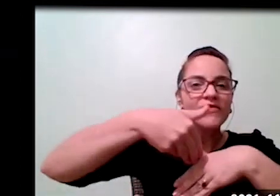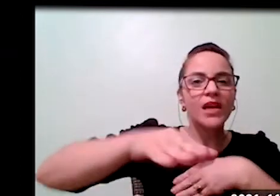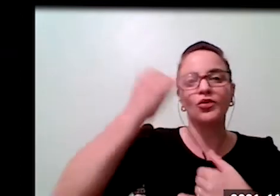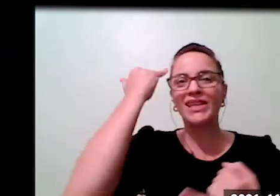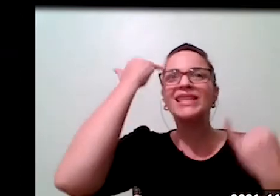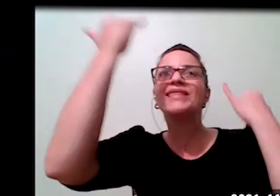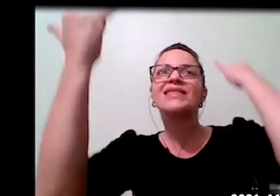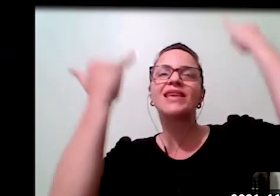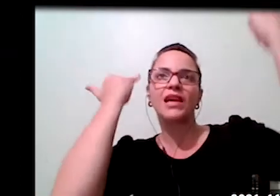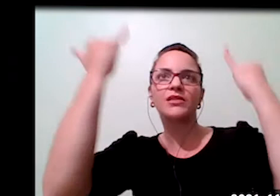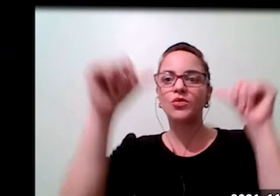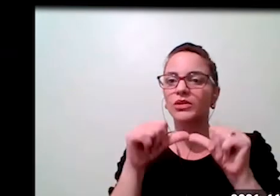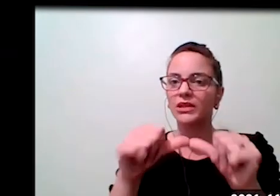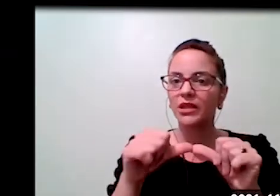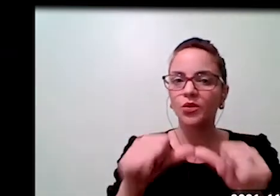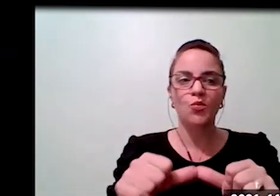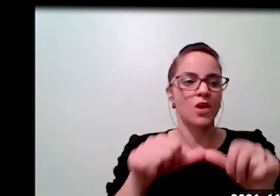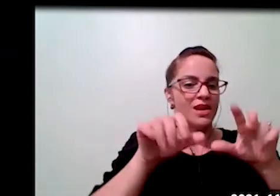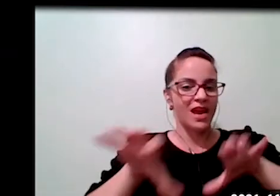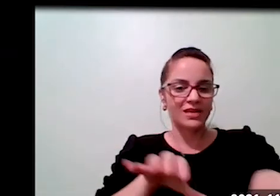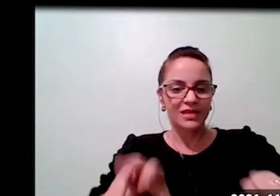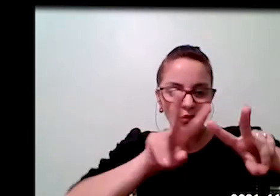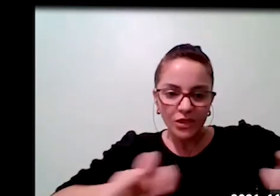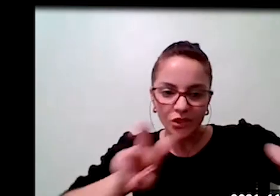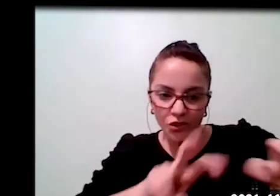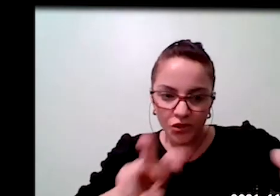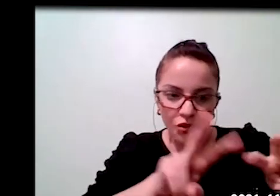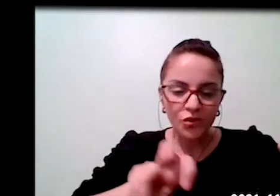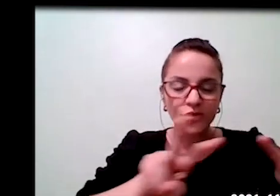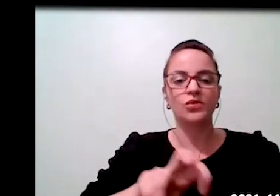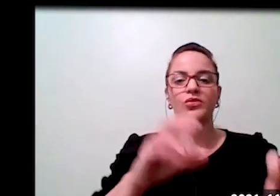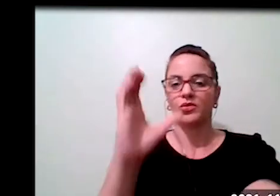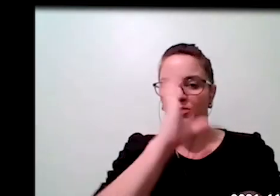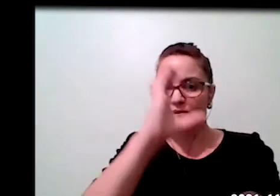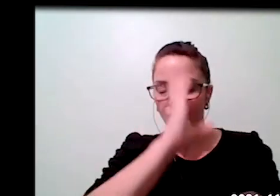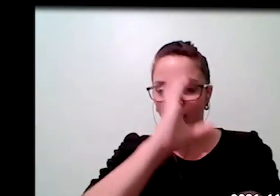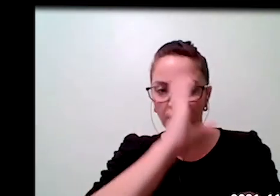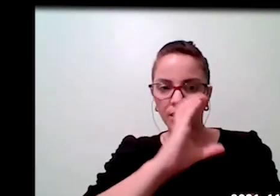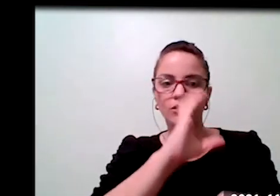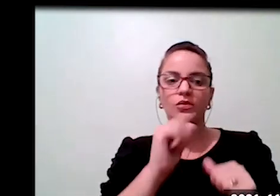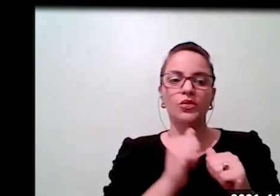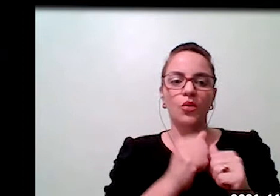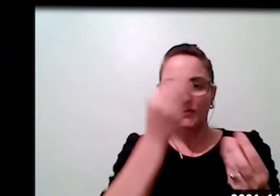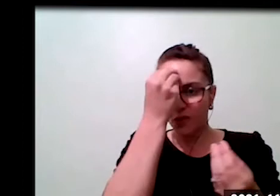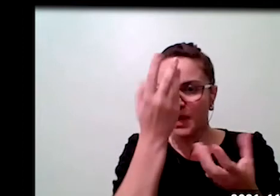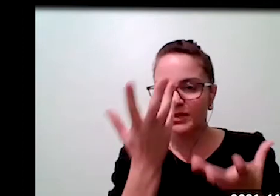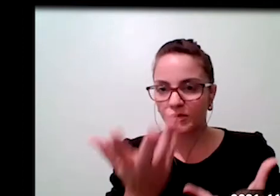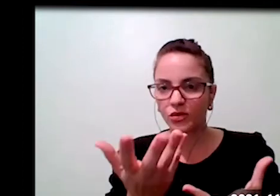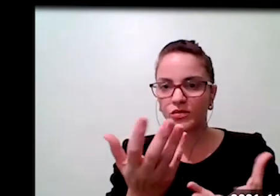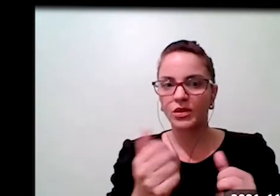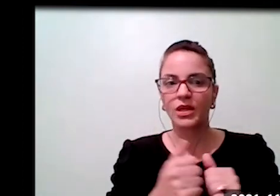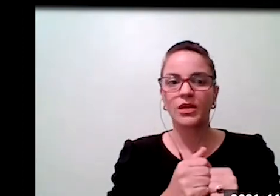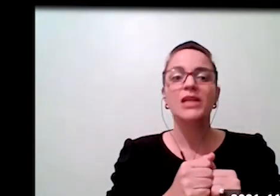us continue doing research and publish important concepts regarding that. This is my